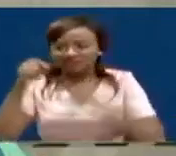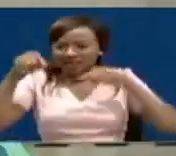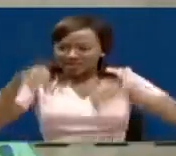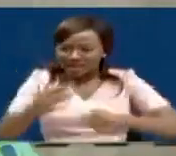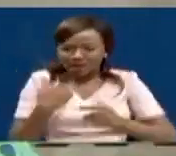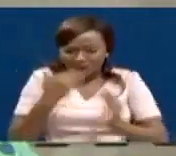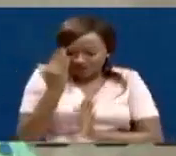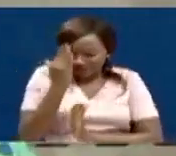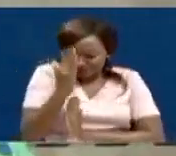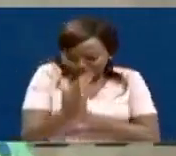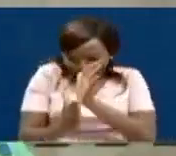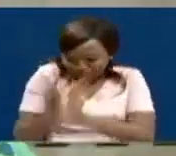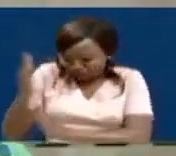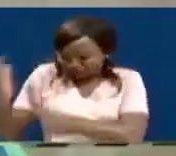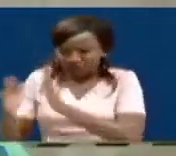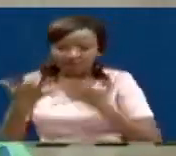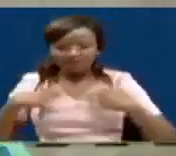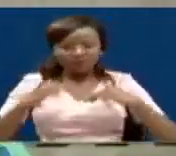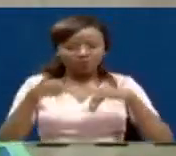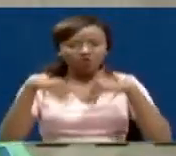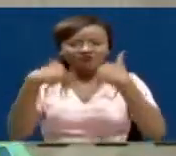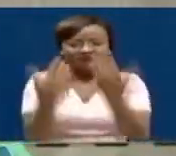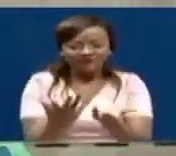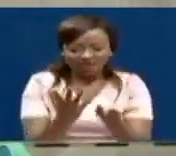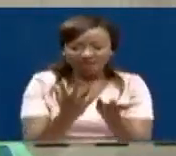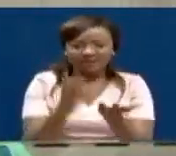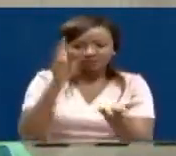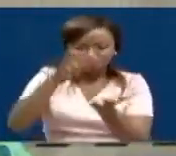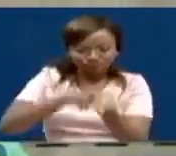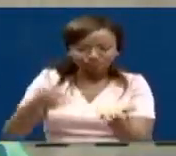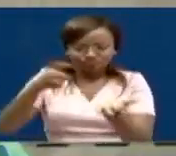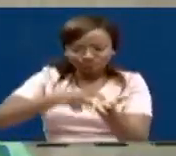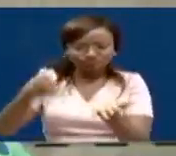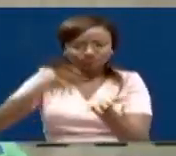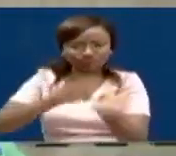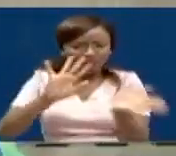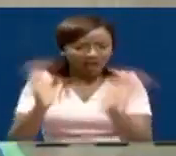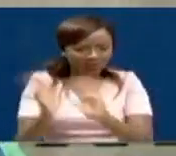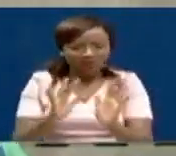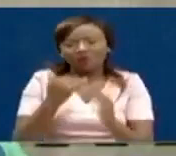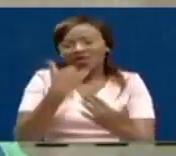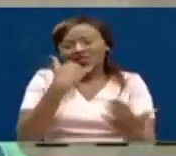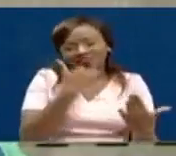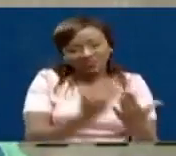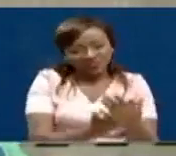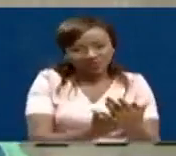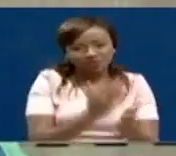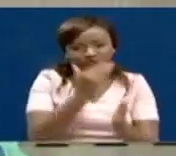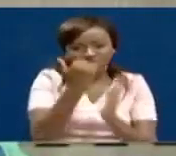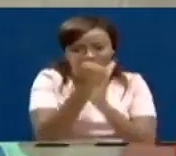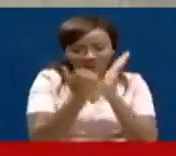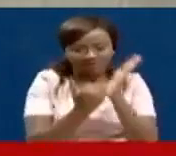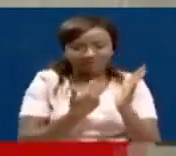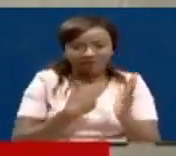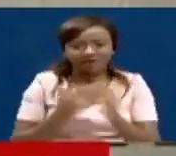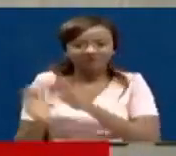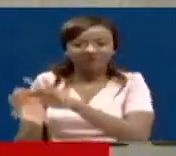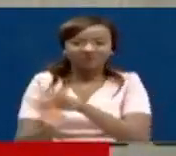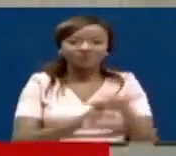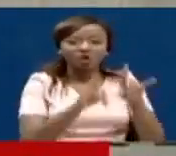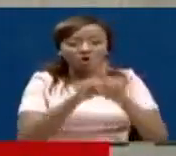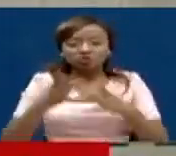orderly crossing the ferry. I want to thank all those who